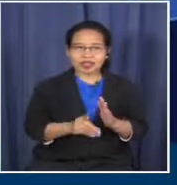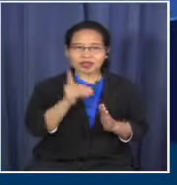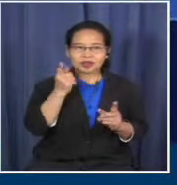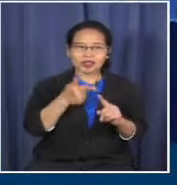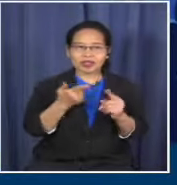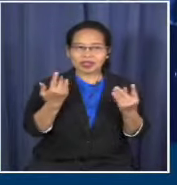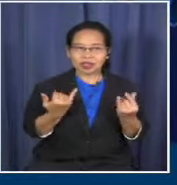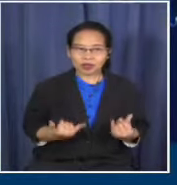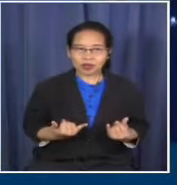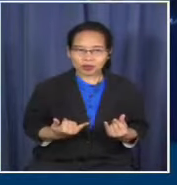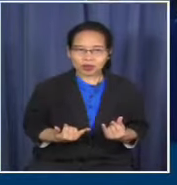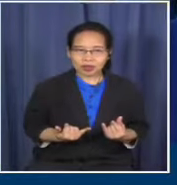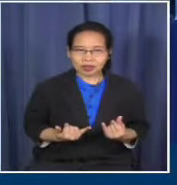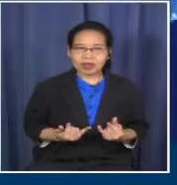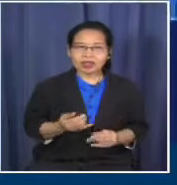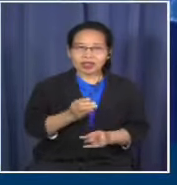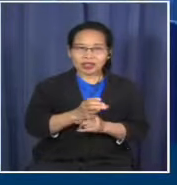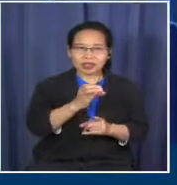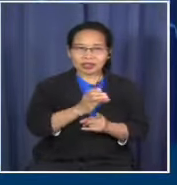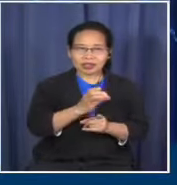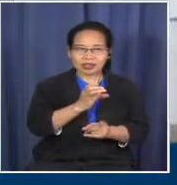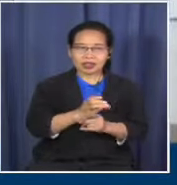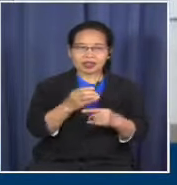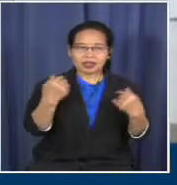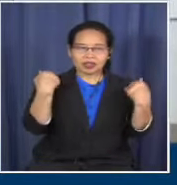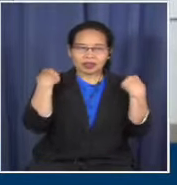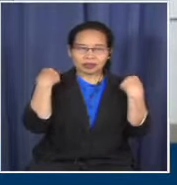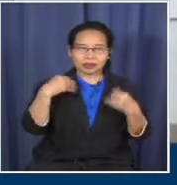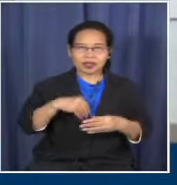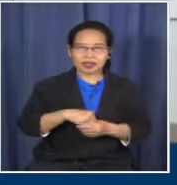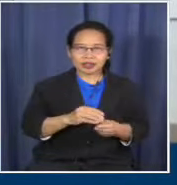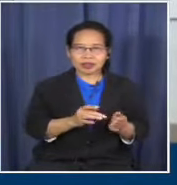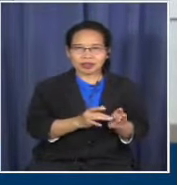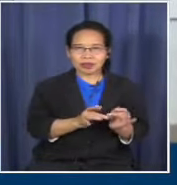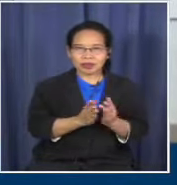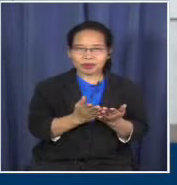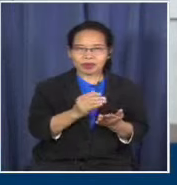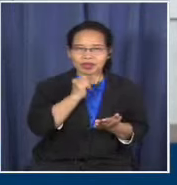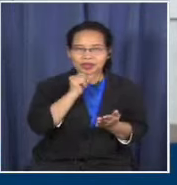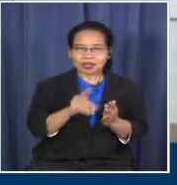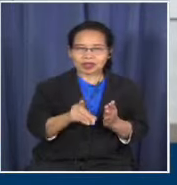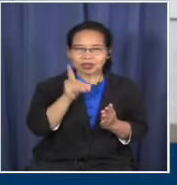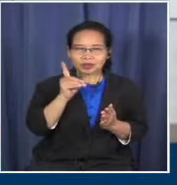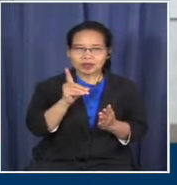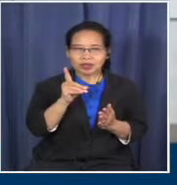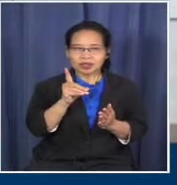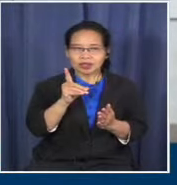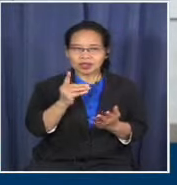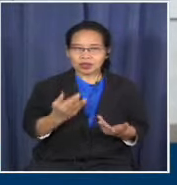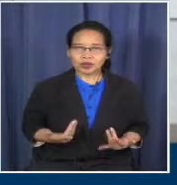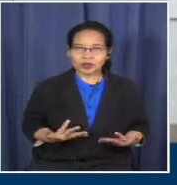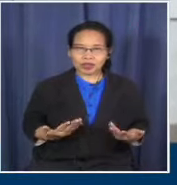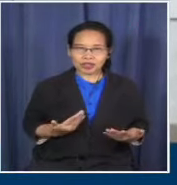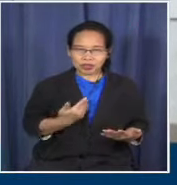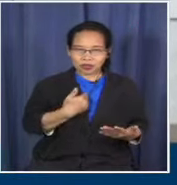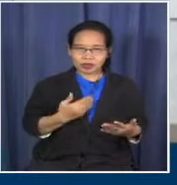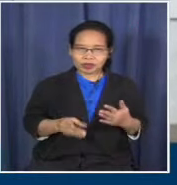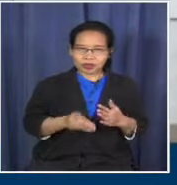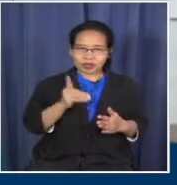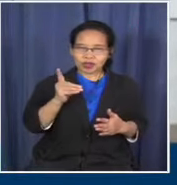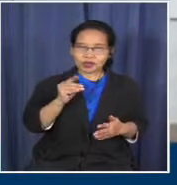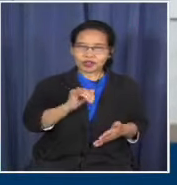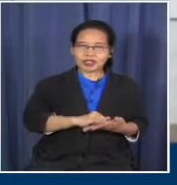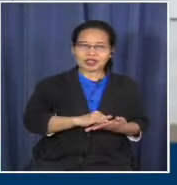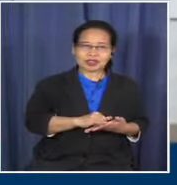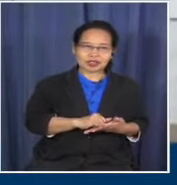is outdated. But there are things in the Bible that you have not yet discovered even now. There are things in the Bible you have not